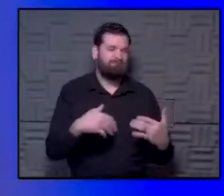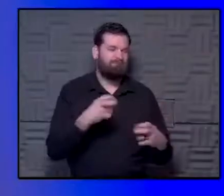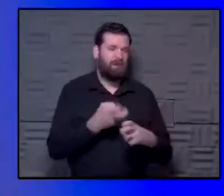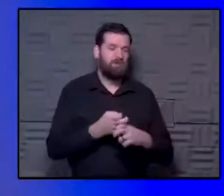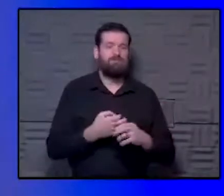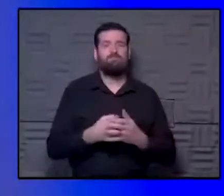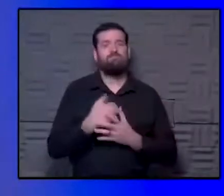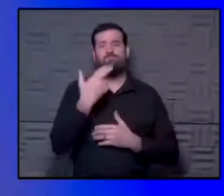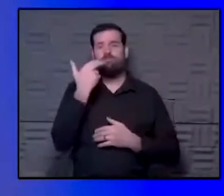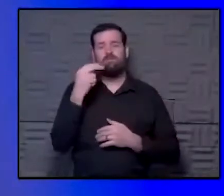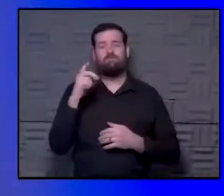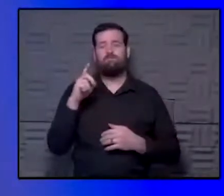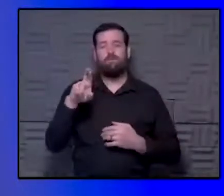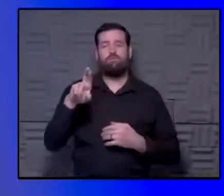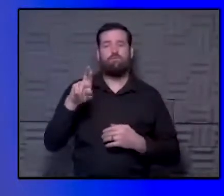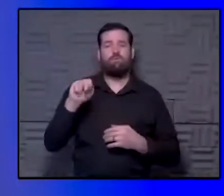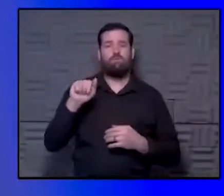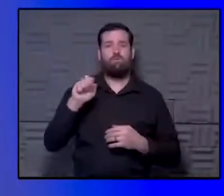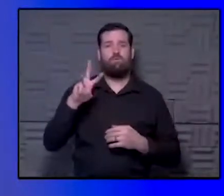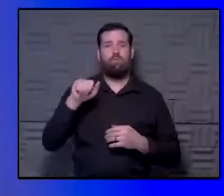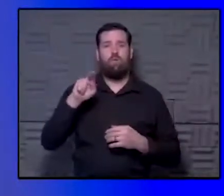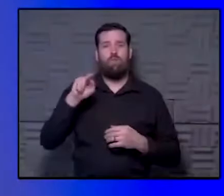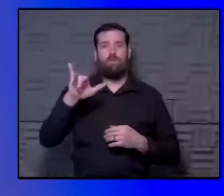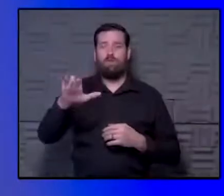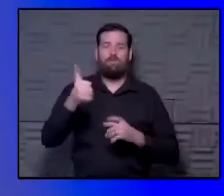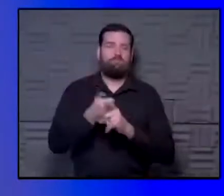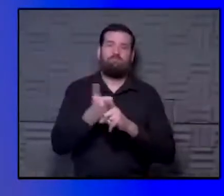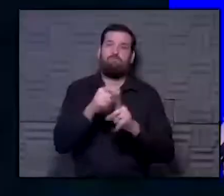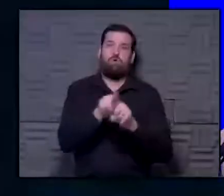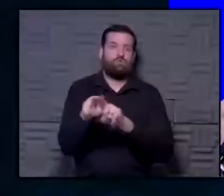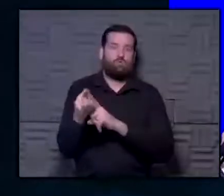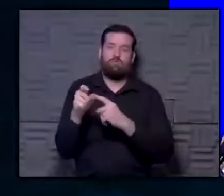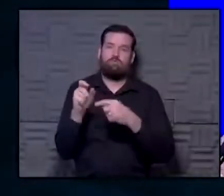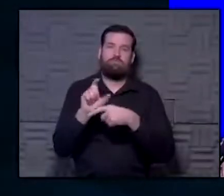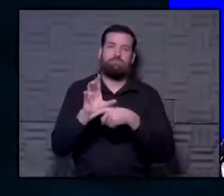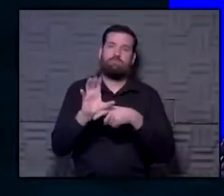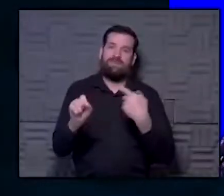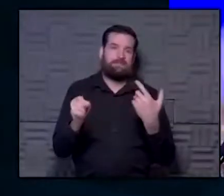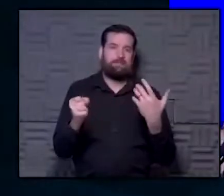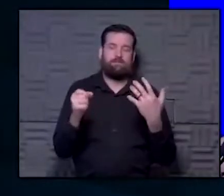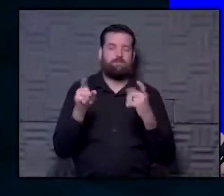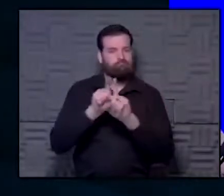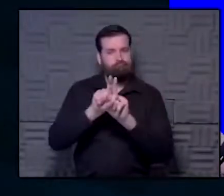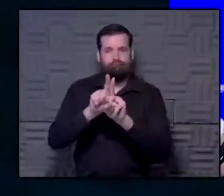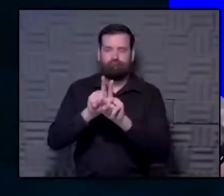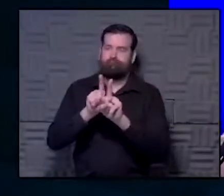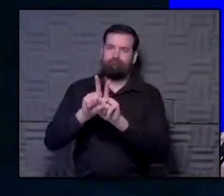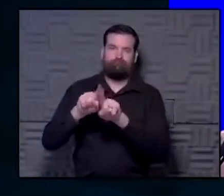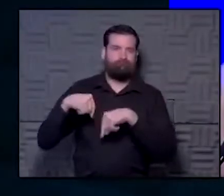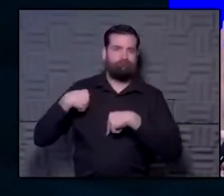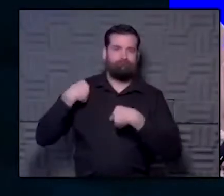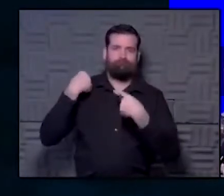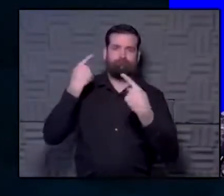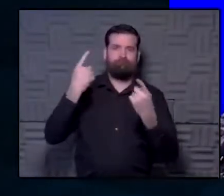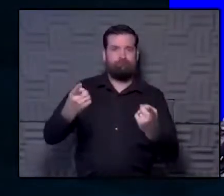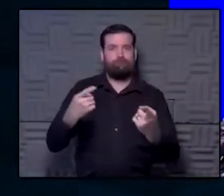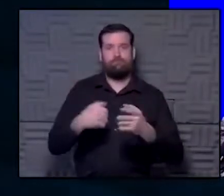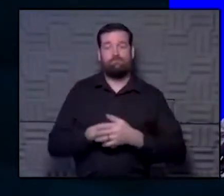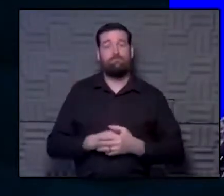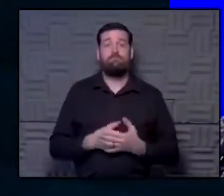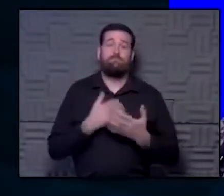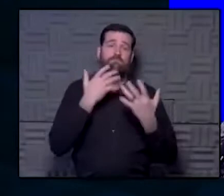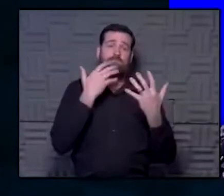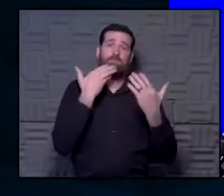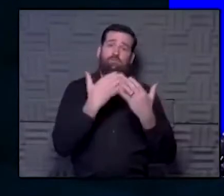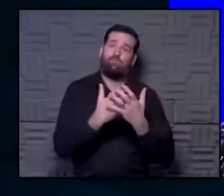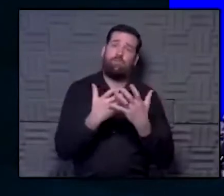funny that Dr. Nawalanic said that, and he's also been amazing and by my side every step of the way. So I thank you